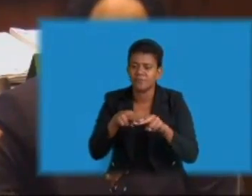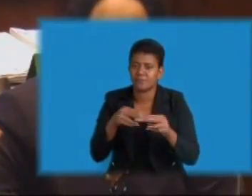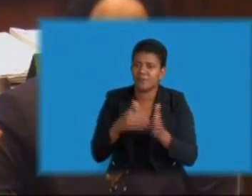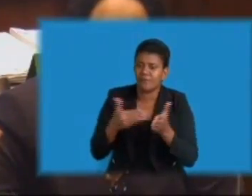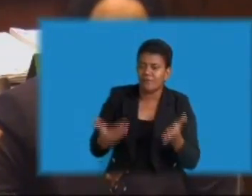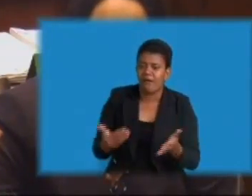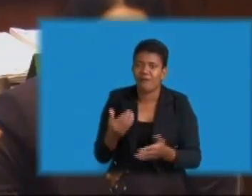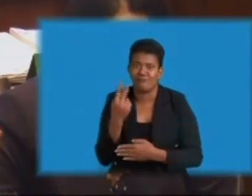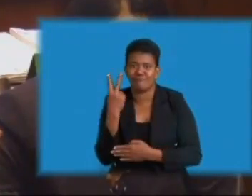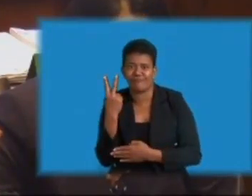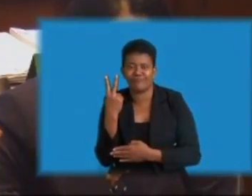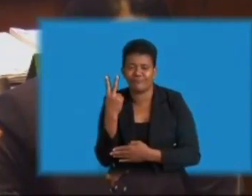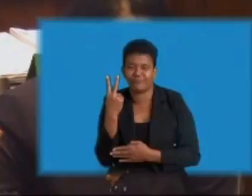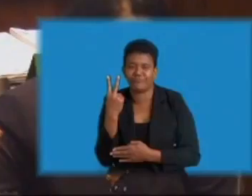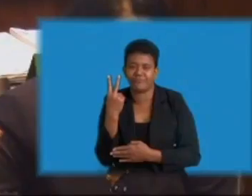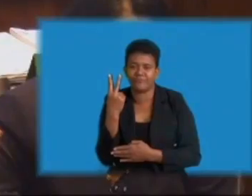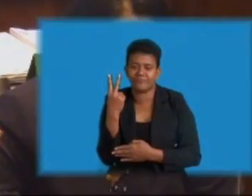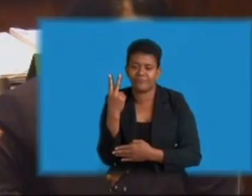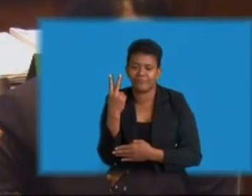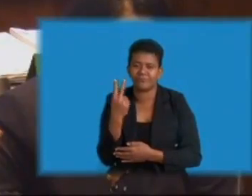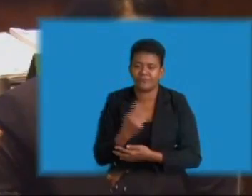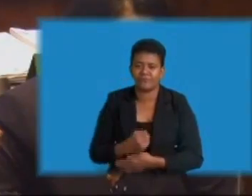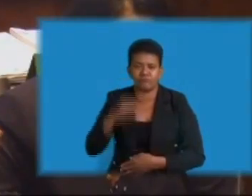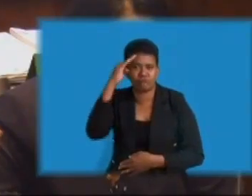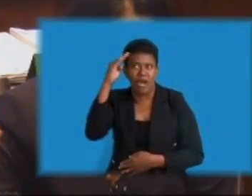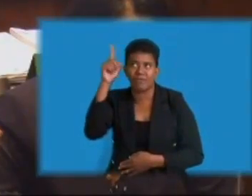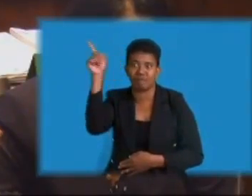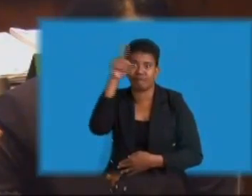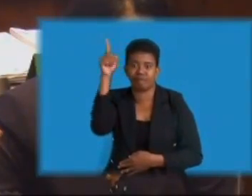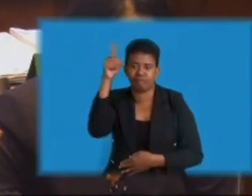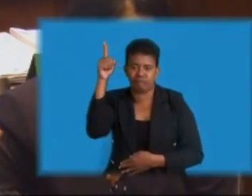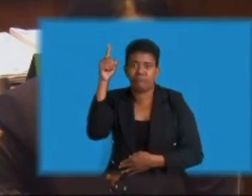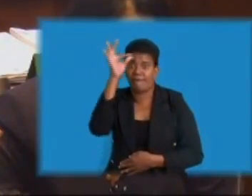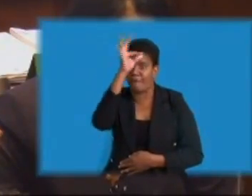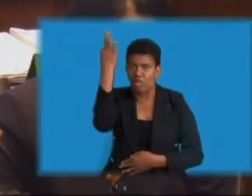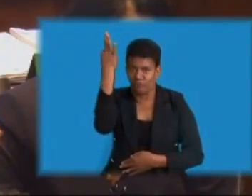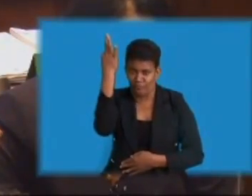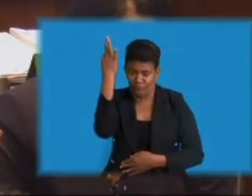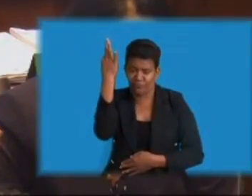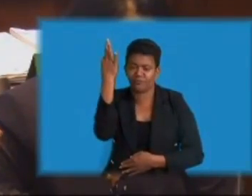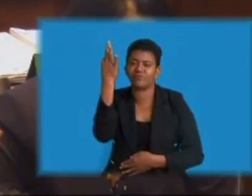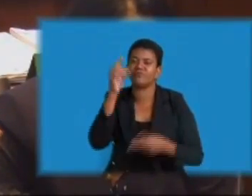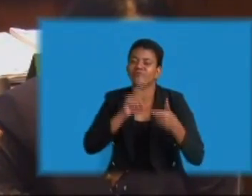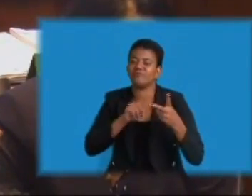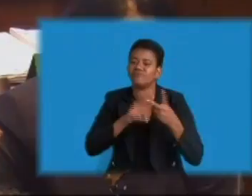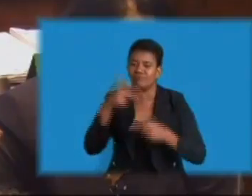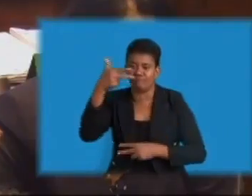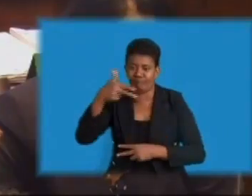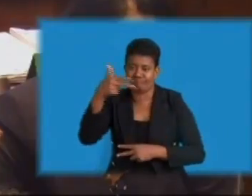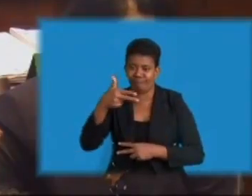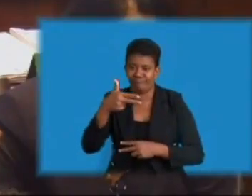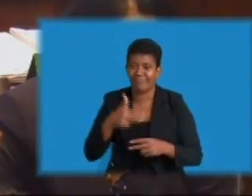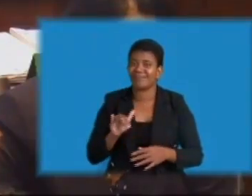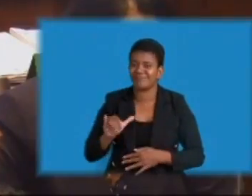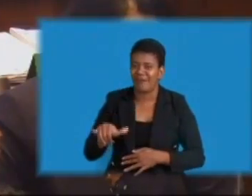two series currently being shot on our shores. There's the French Survivor series presently being filmed at the Isawa Island Resort and Isawa